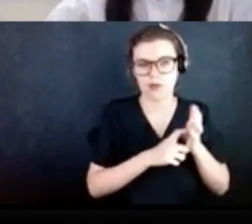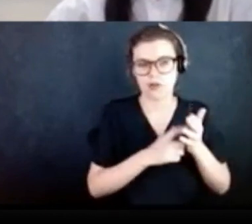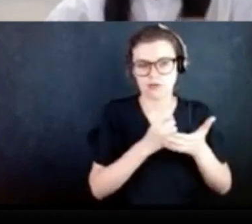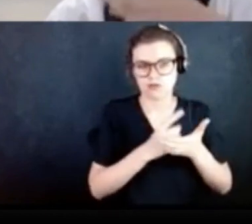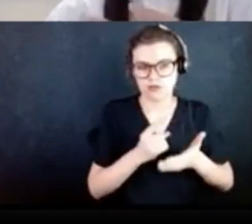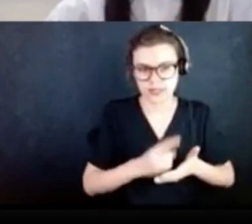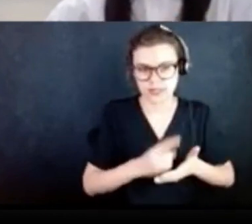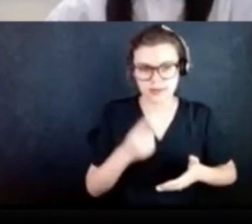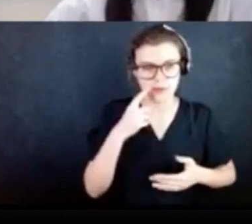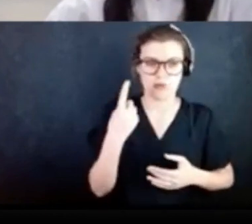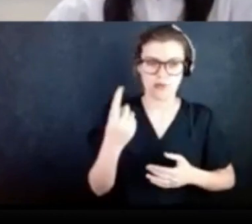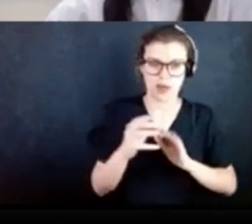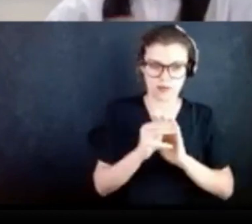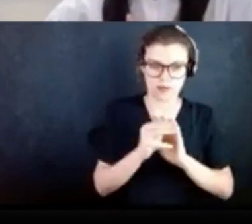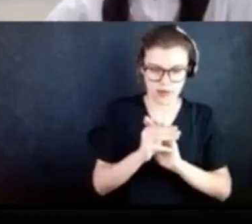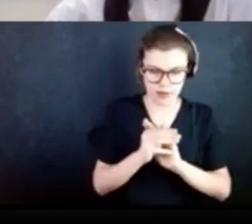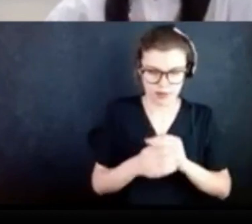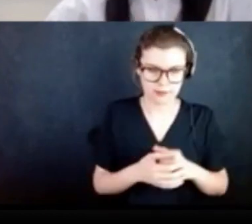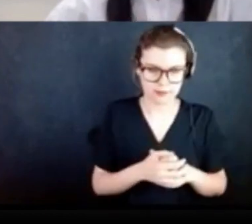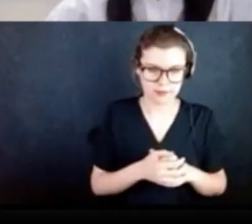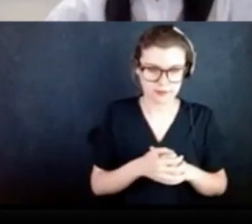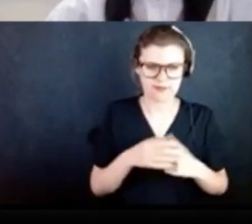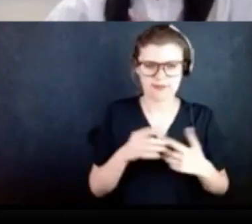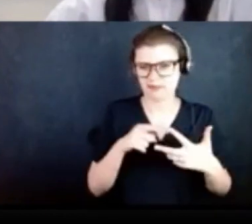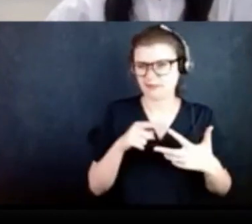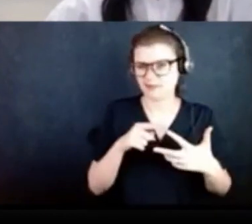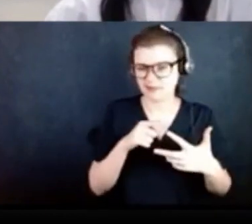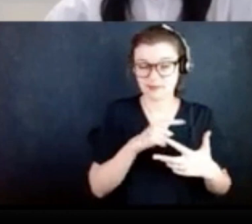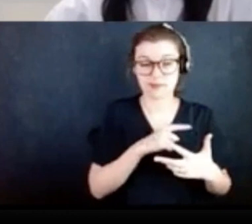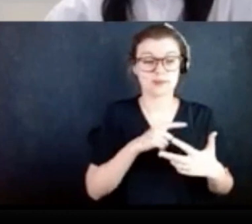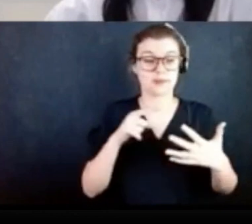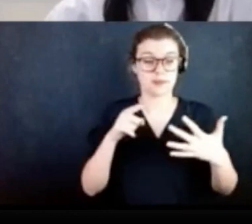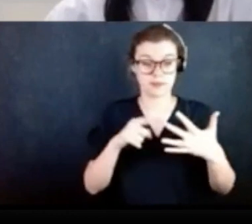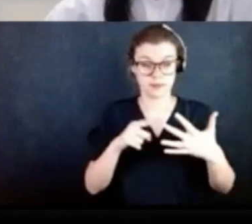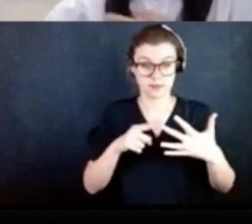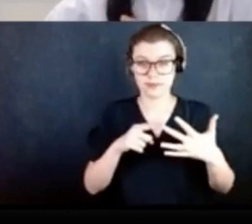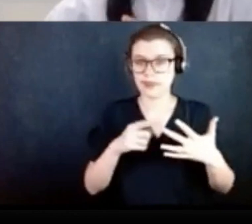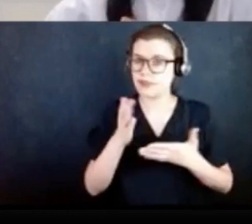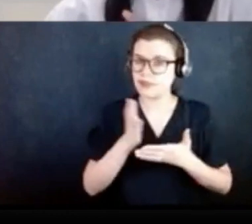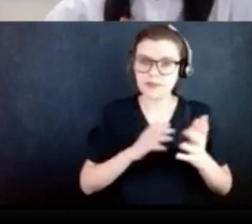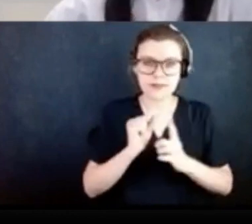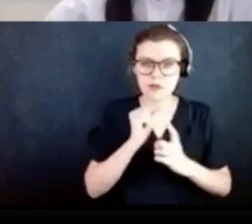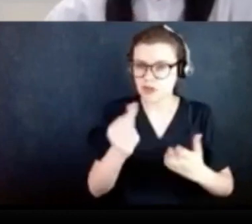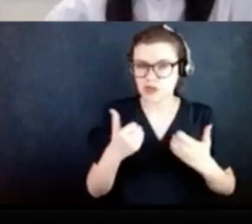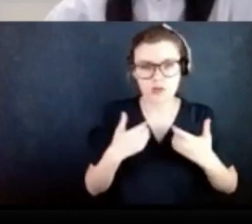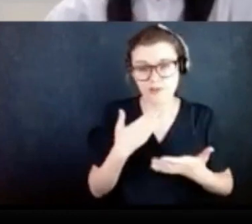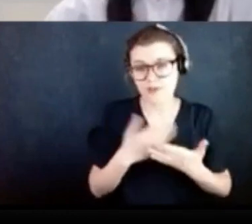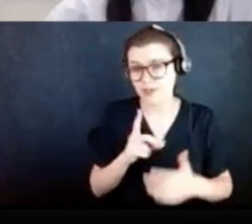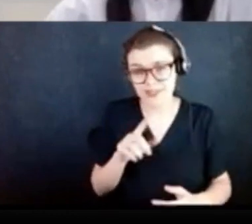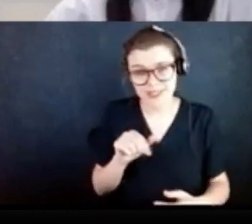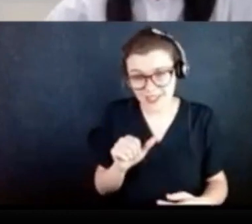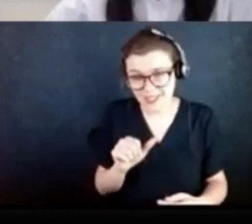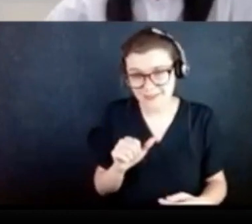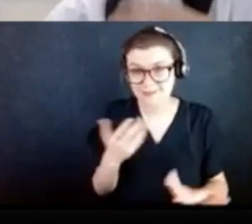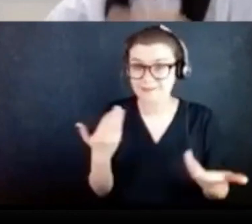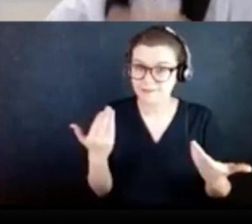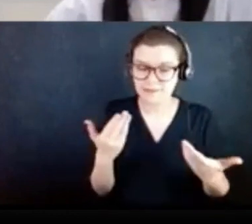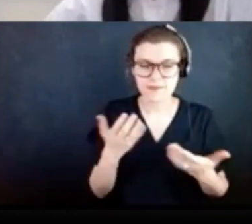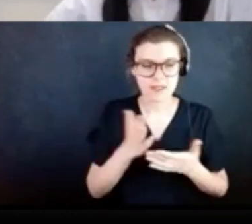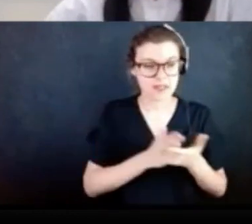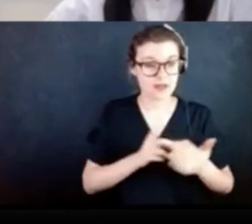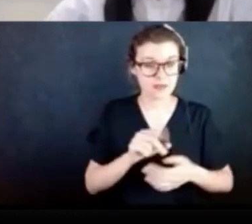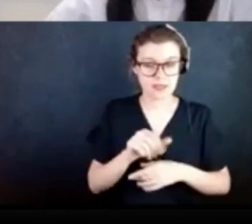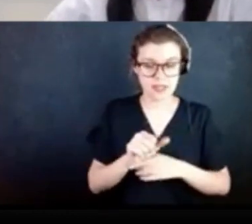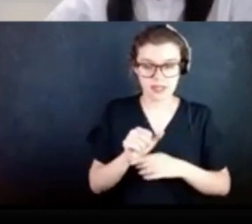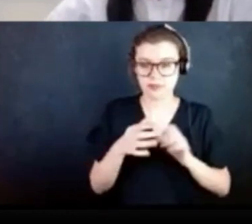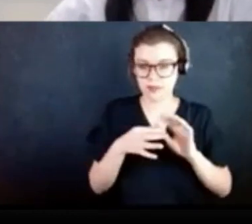model. And the issue of lack of data or good data in some fields such as literacy education and also data about student